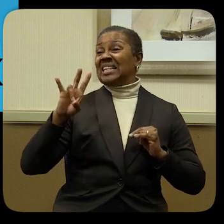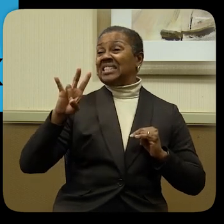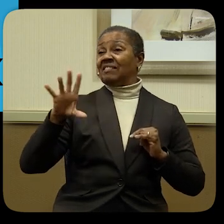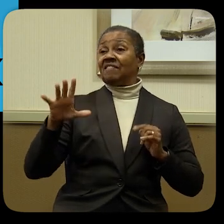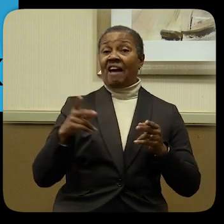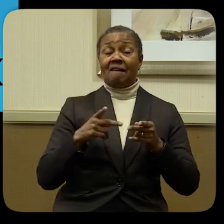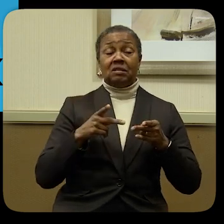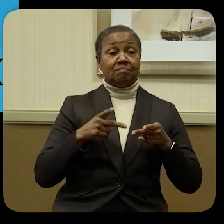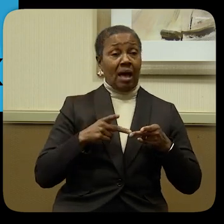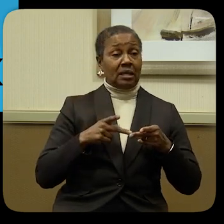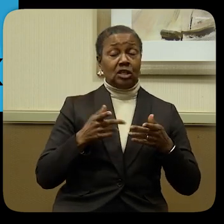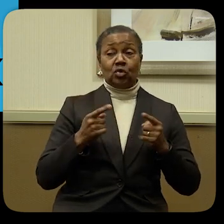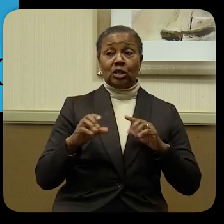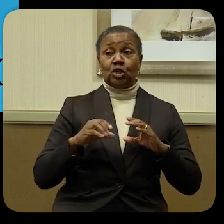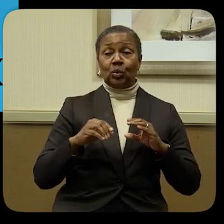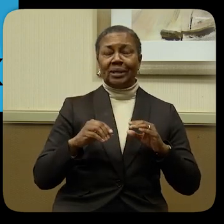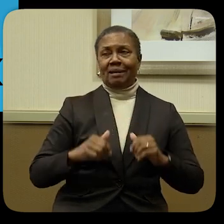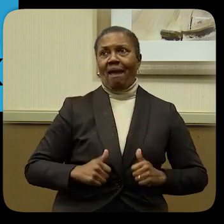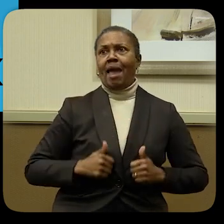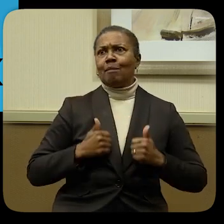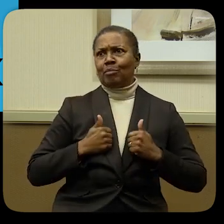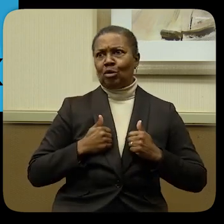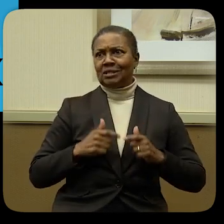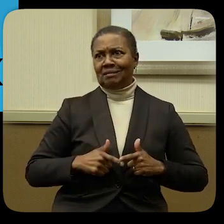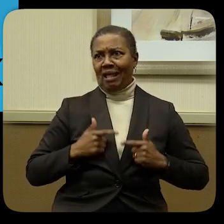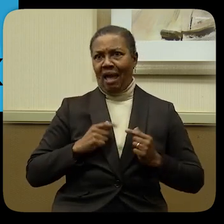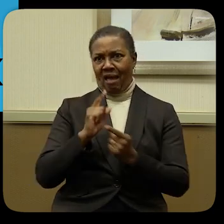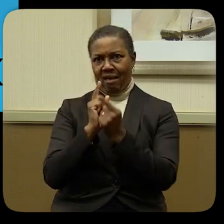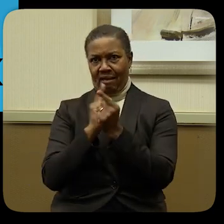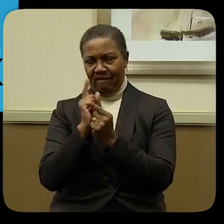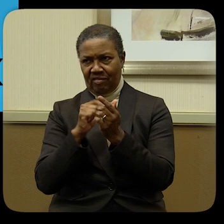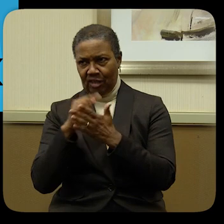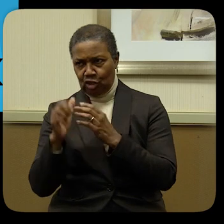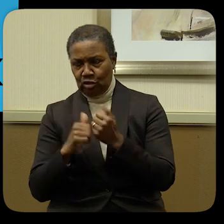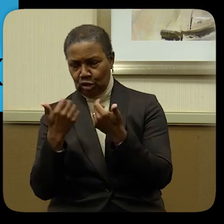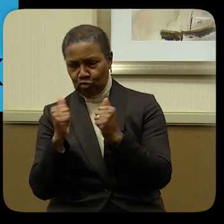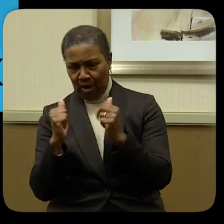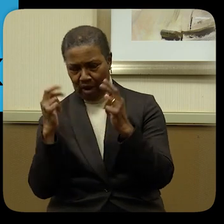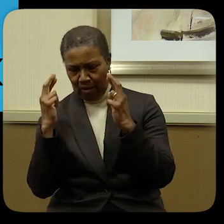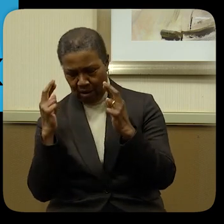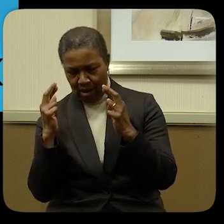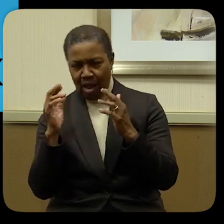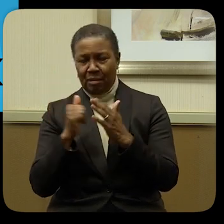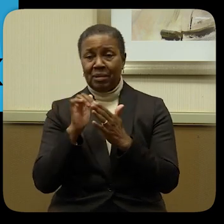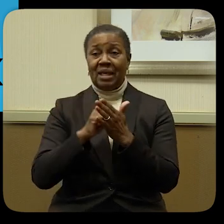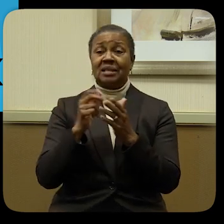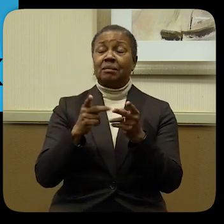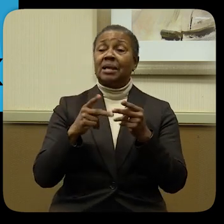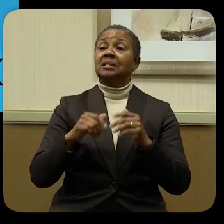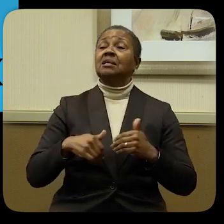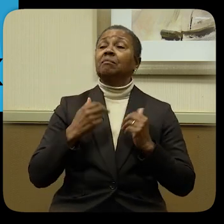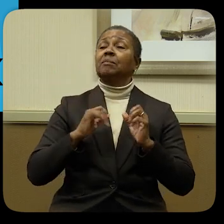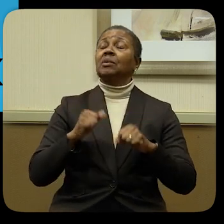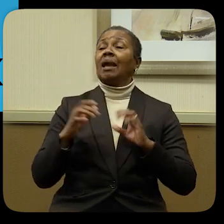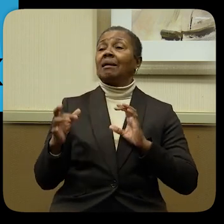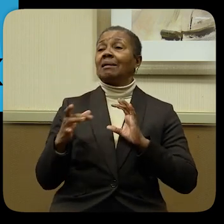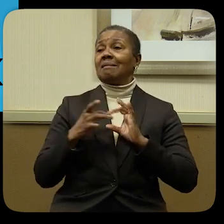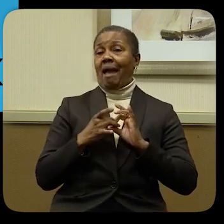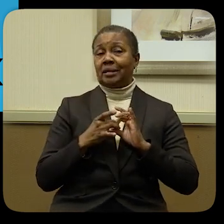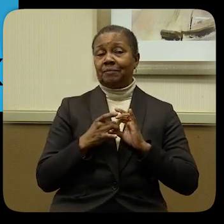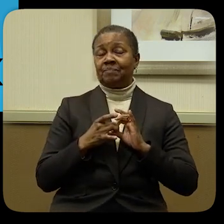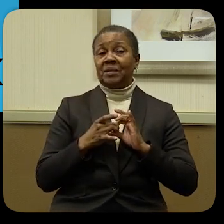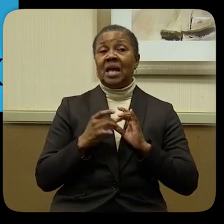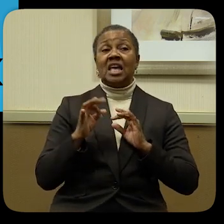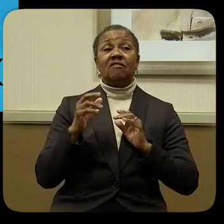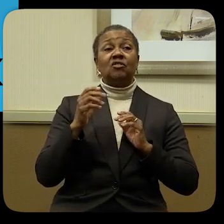spots. They're trying to do it in person this year, so that might be another place that young people want to connect. If you